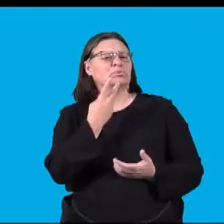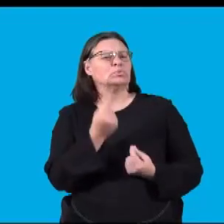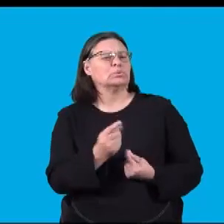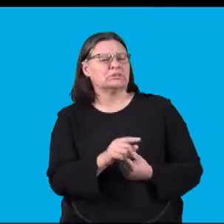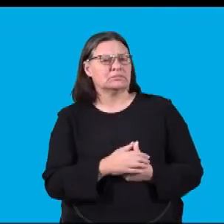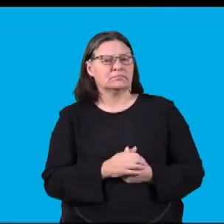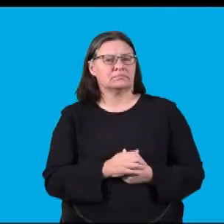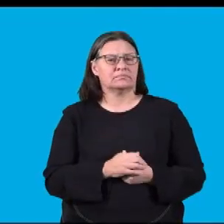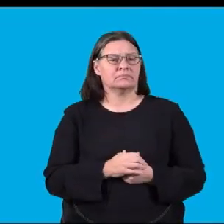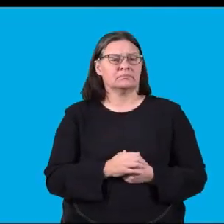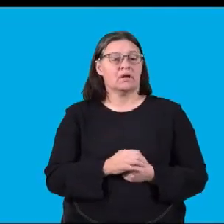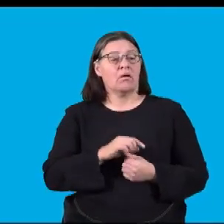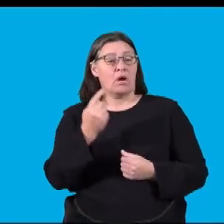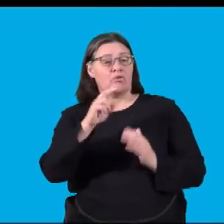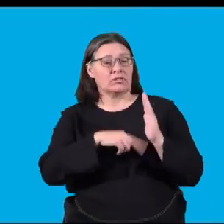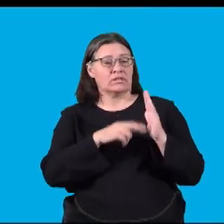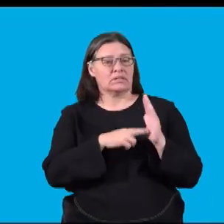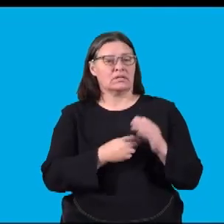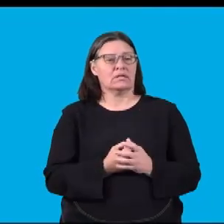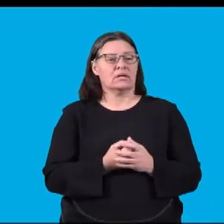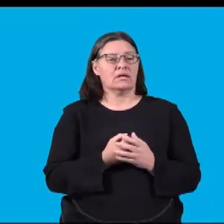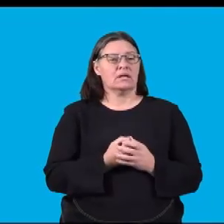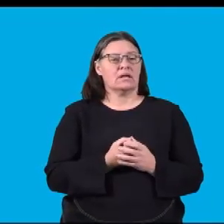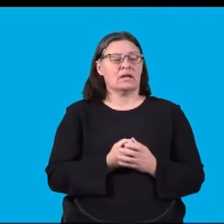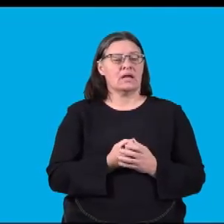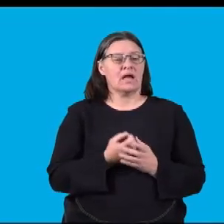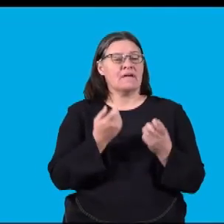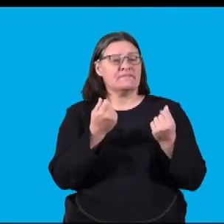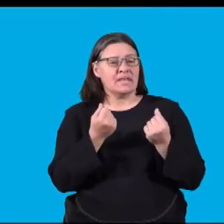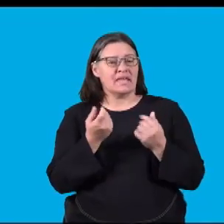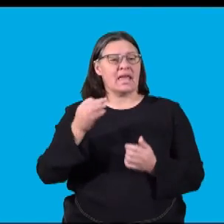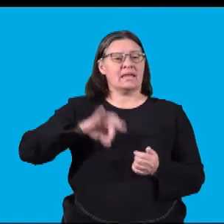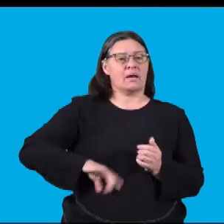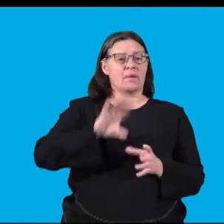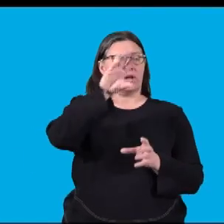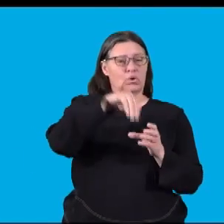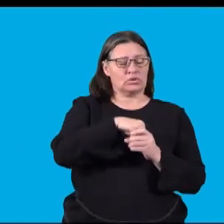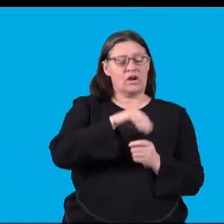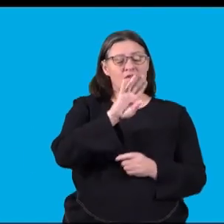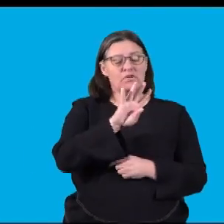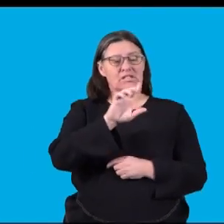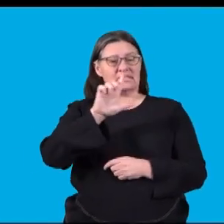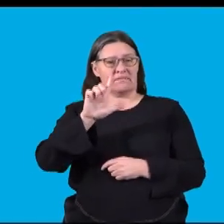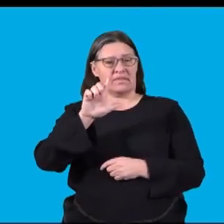required to do. The next one reads, fee income includes